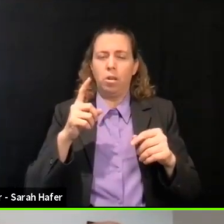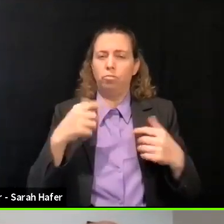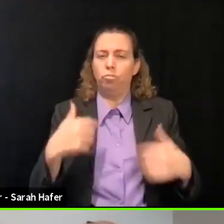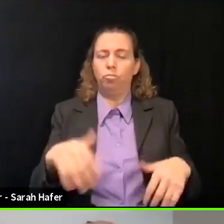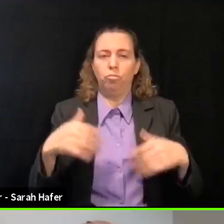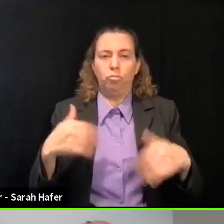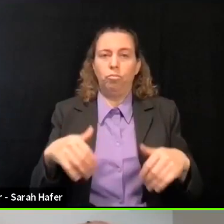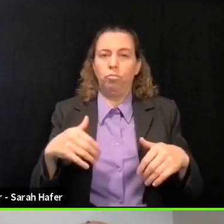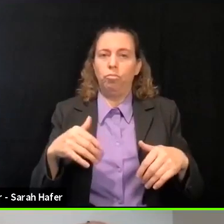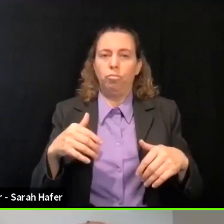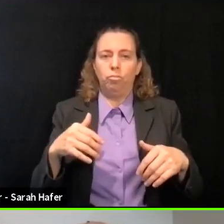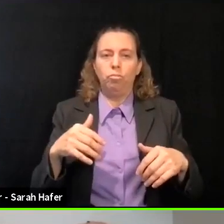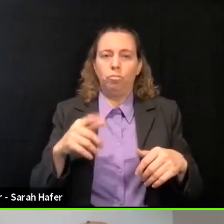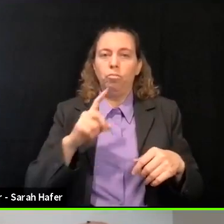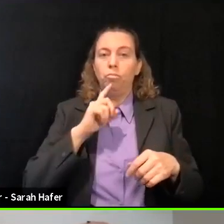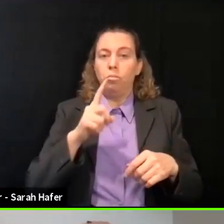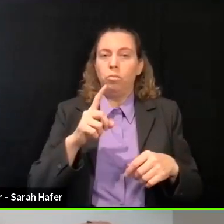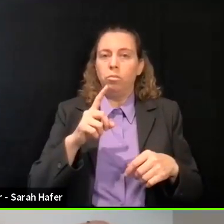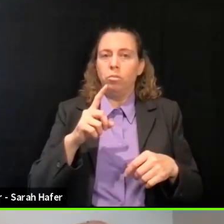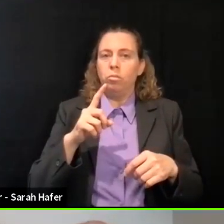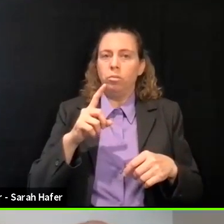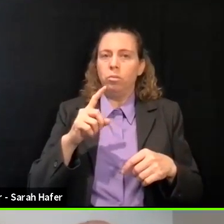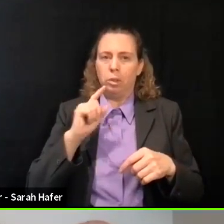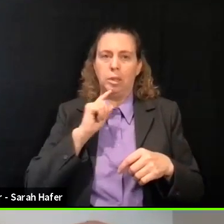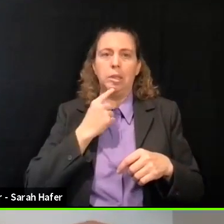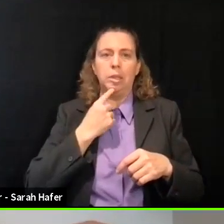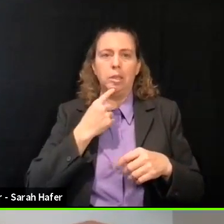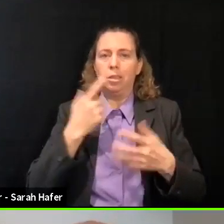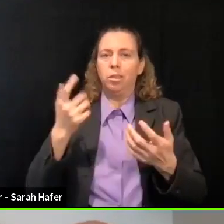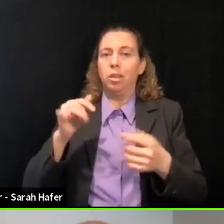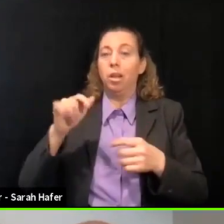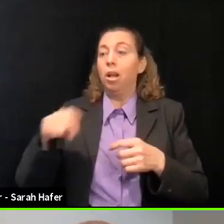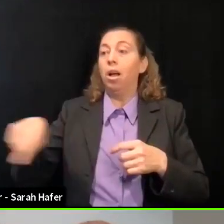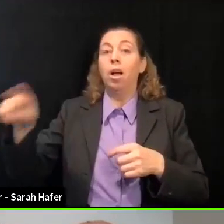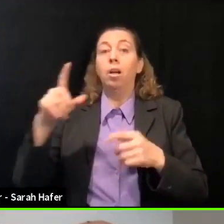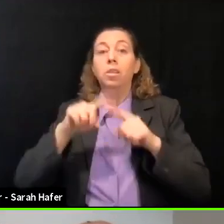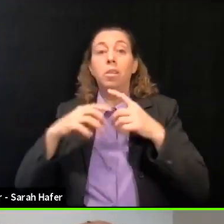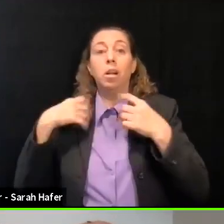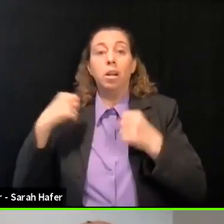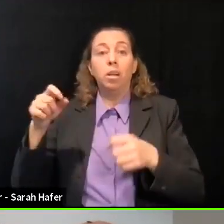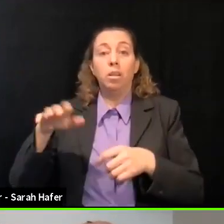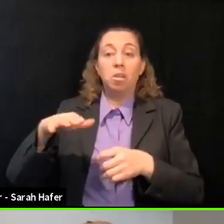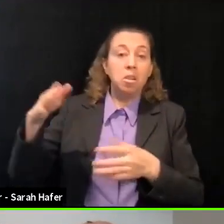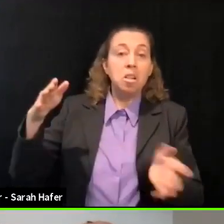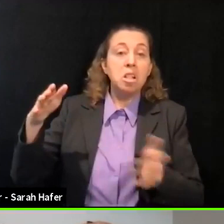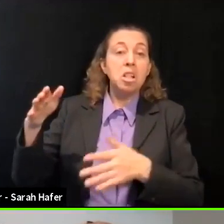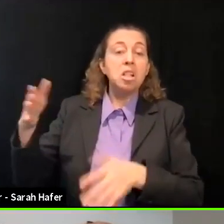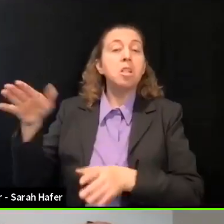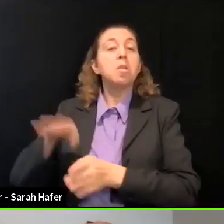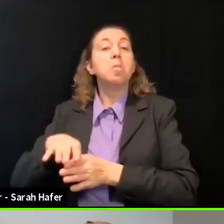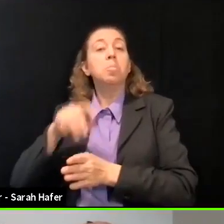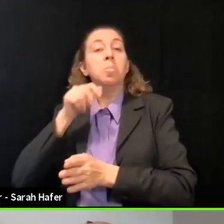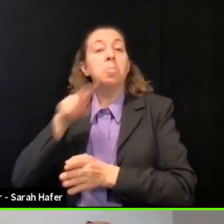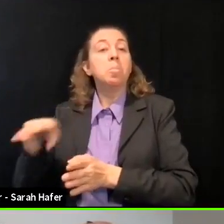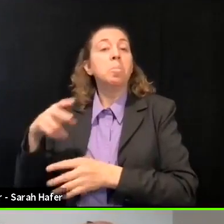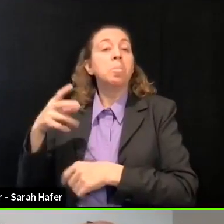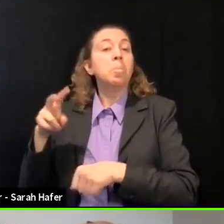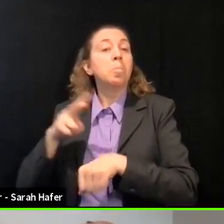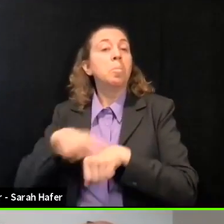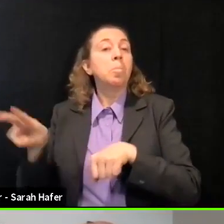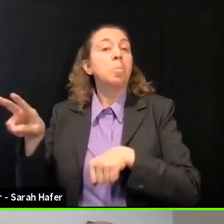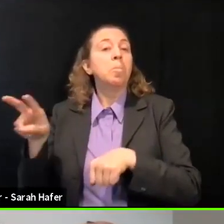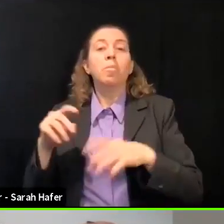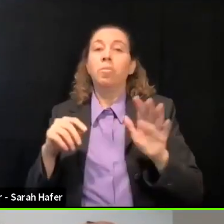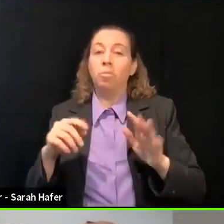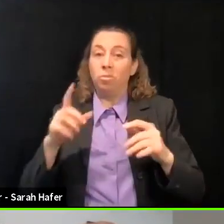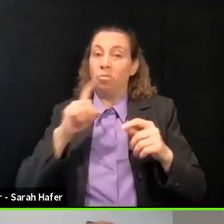blanket of COVID. My mother died of COVID-19. I've lost loved ones to cancer, to heart